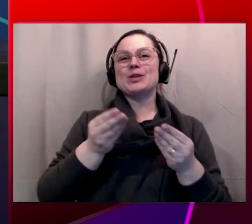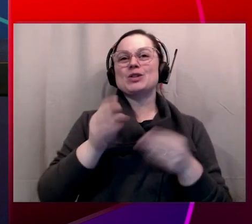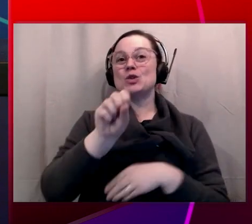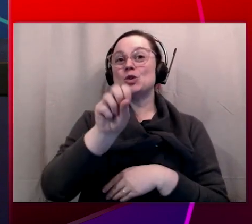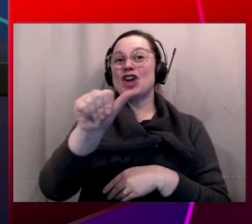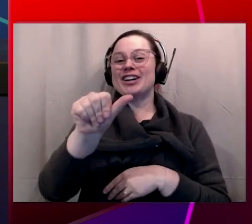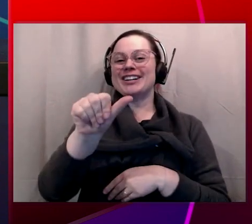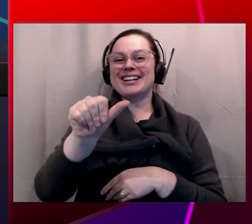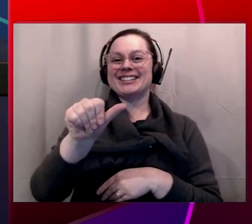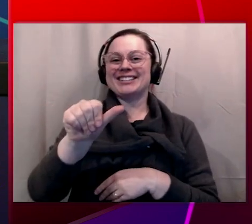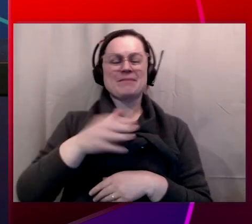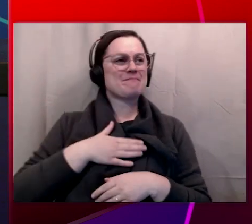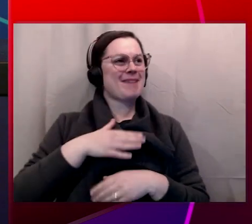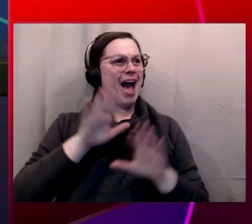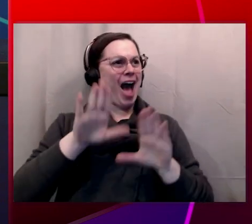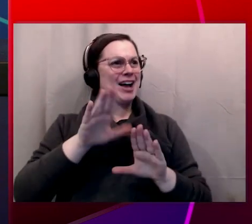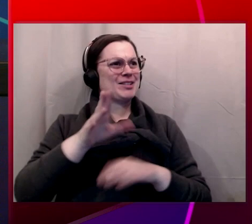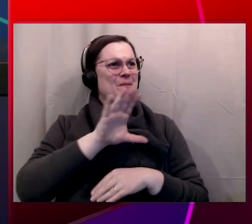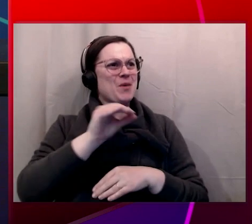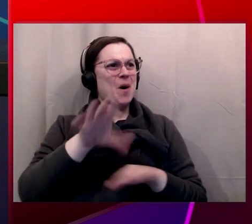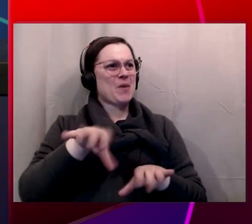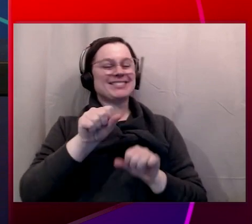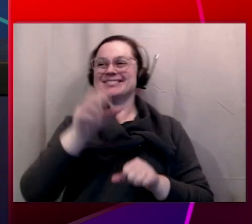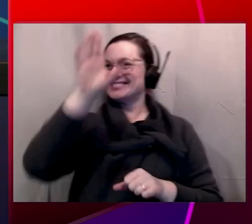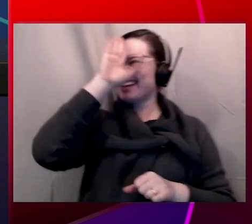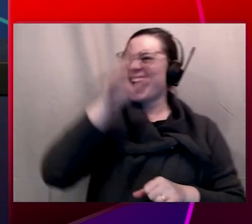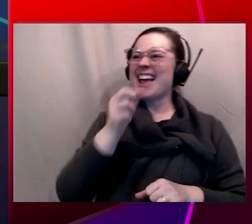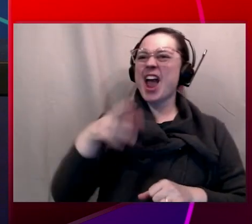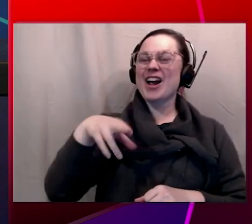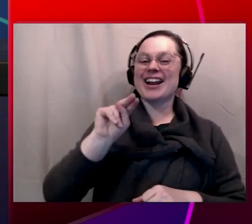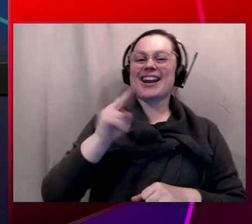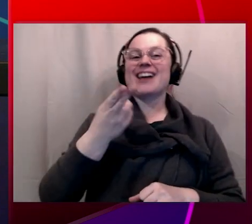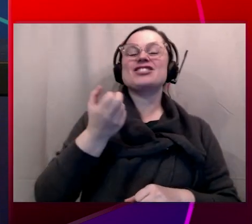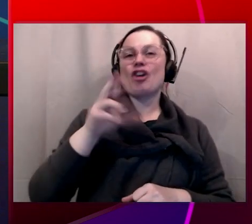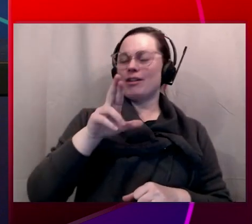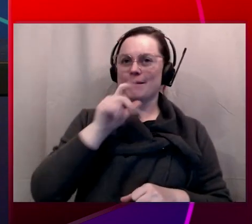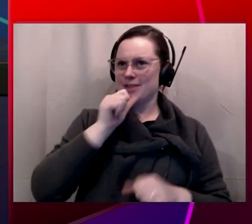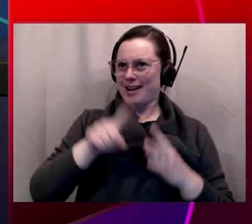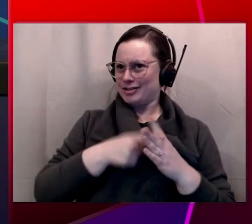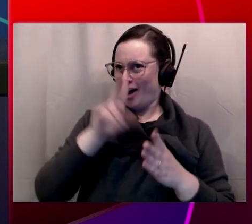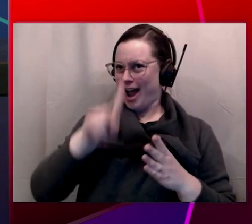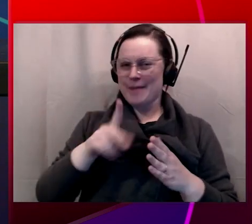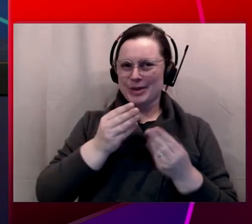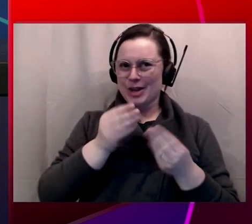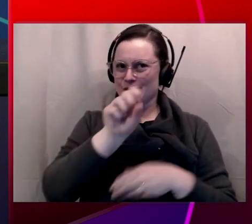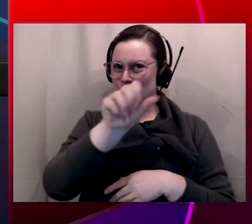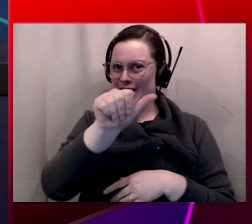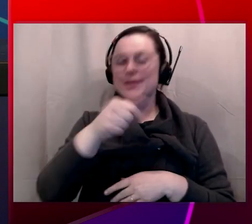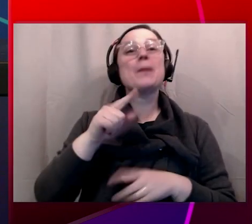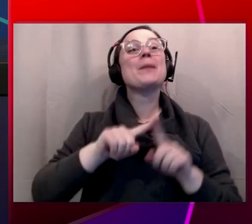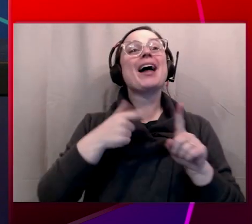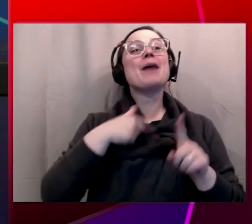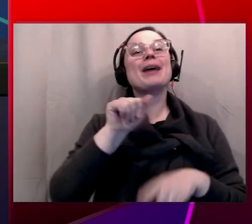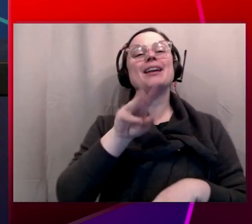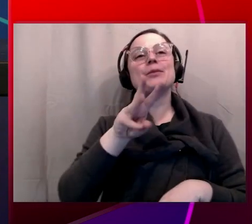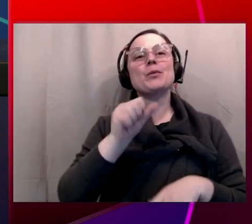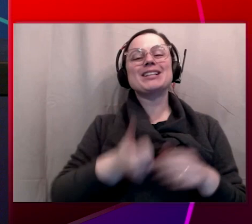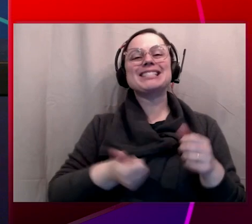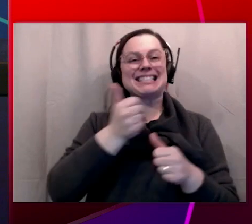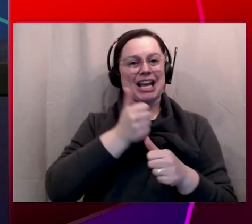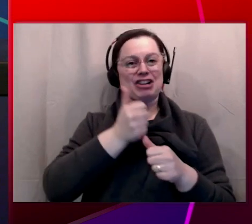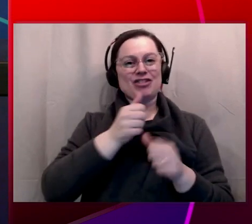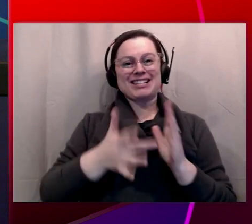got an awesome co-host. Hey, my name is Aaron Hunter. I am not a startup solutions architect. I am a AWS senior technical trainer